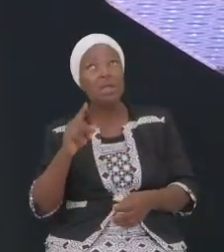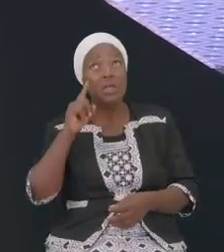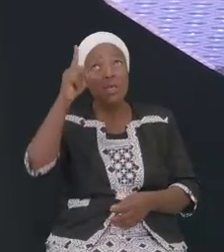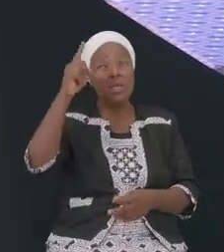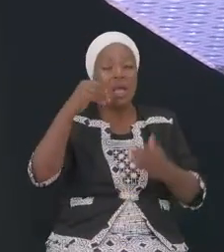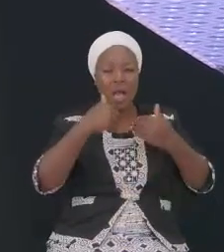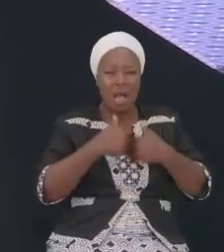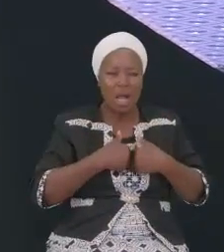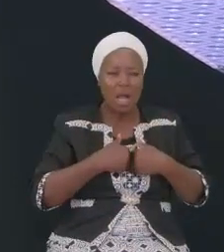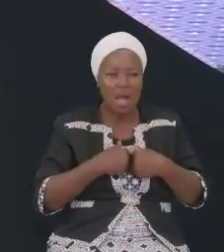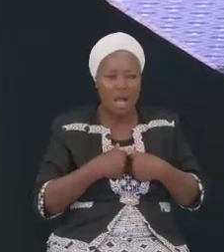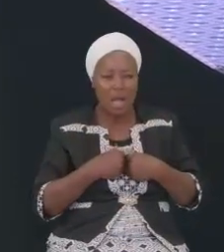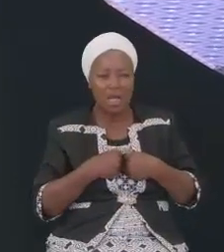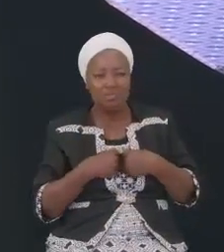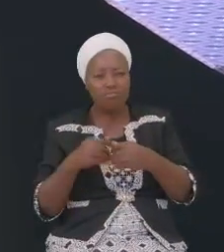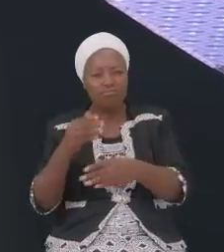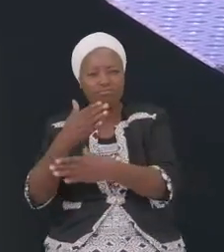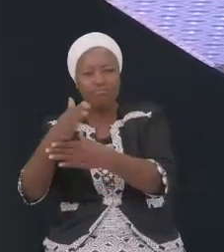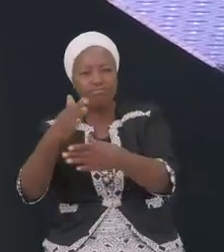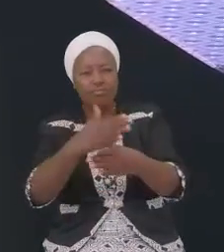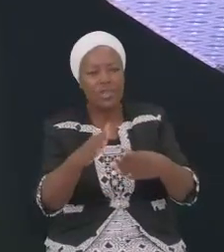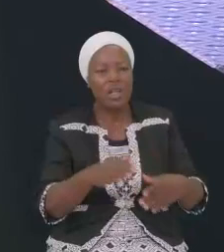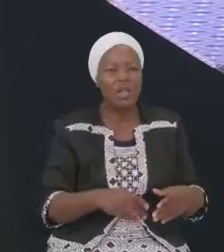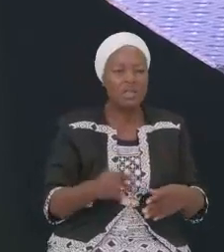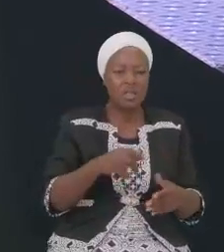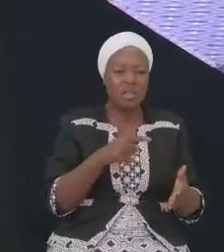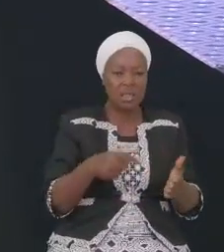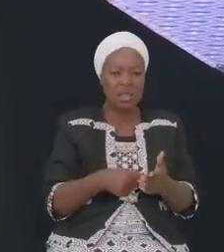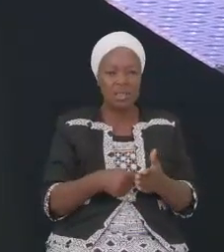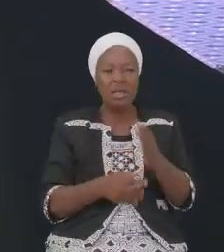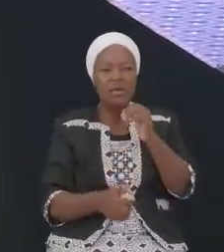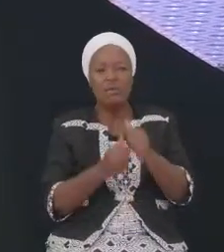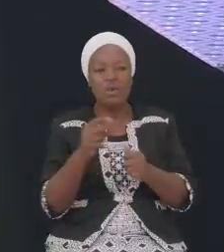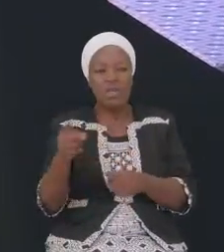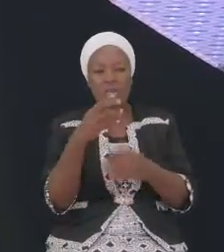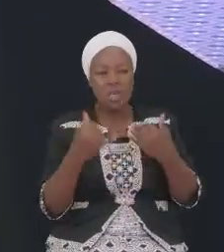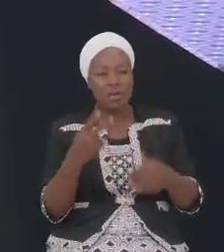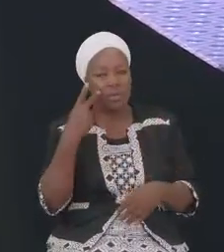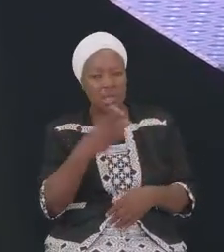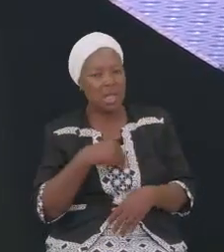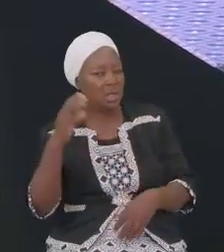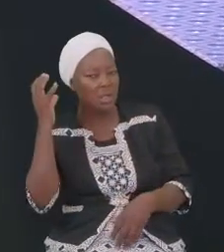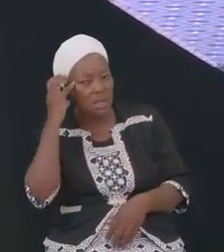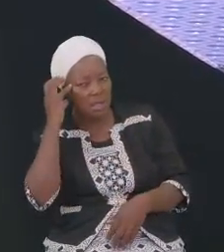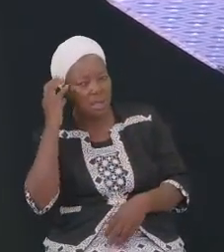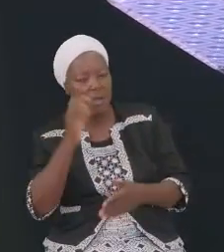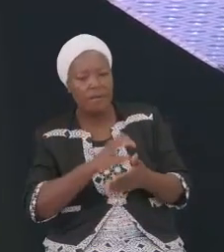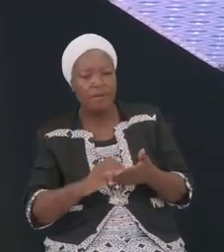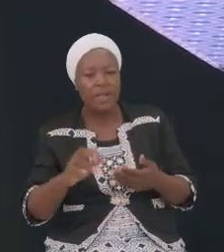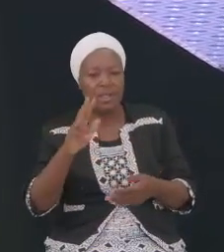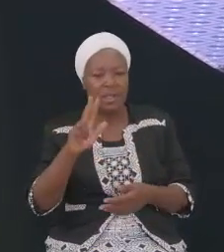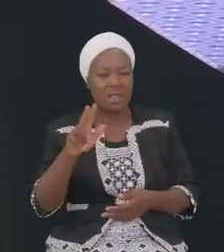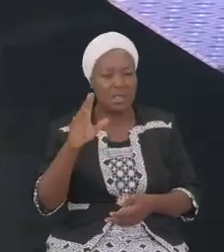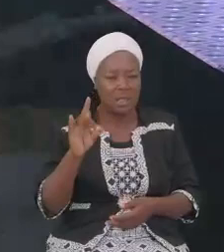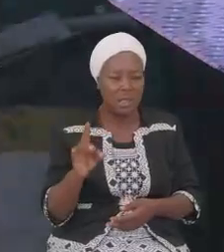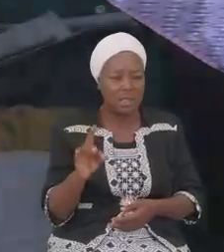has shed forth this, which ye now see and hear. Then in verse